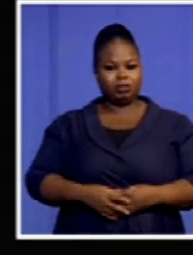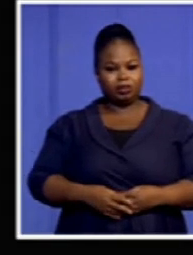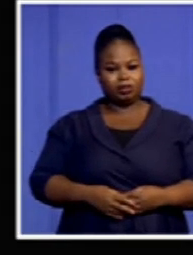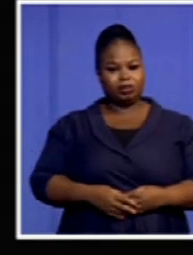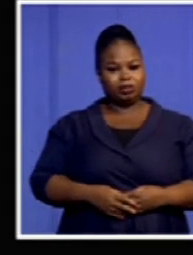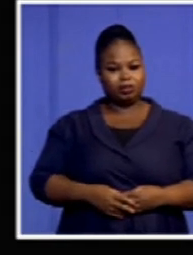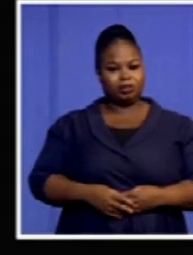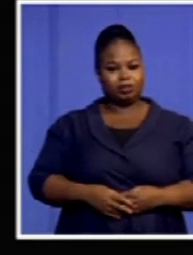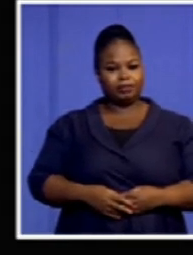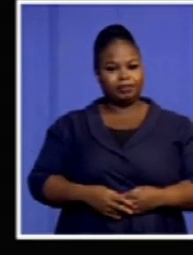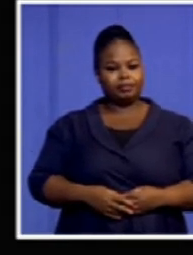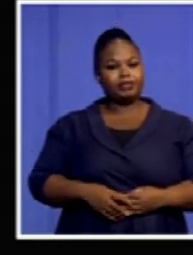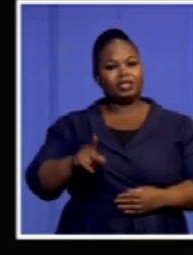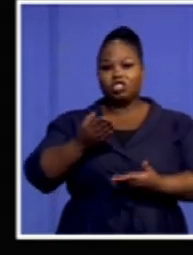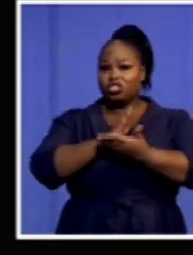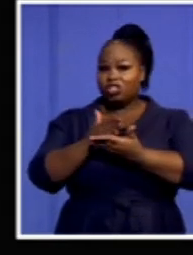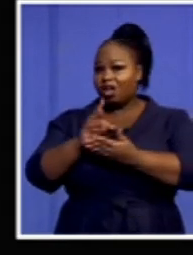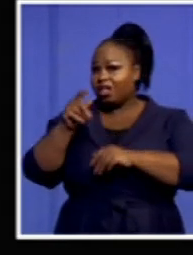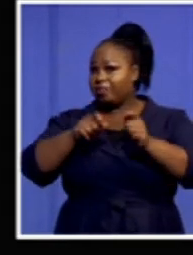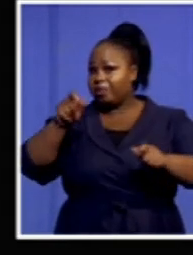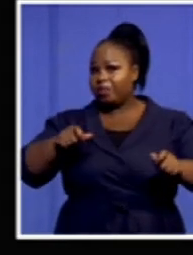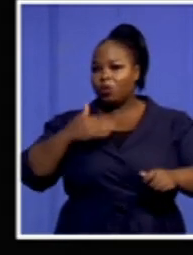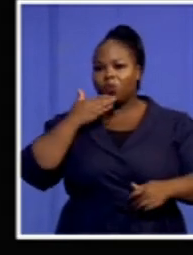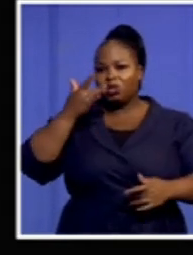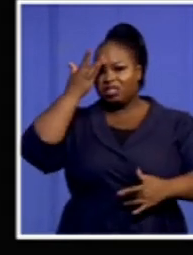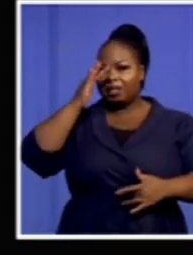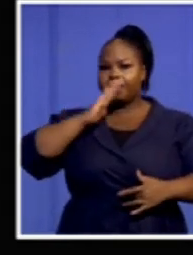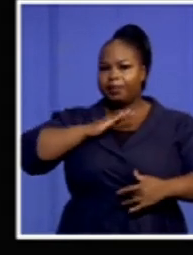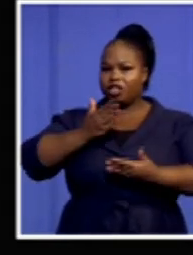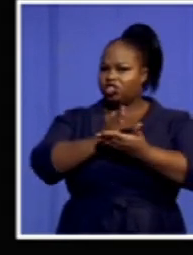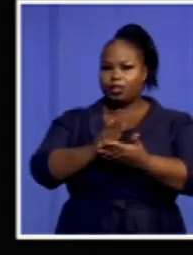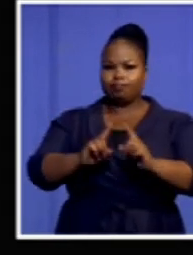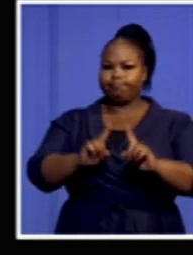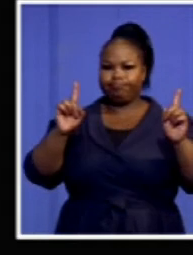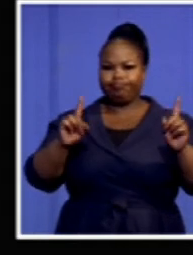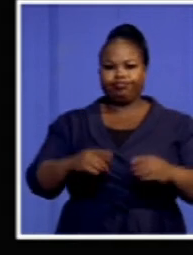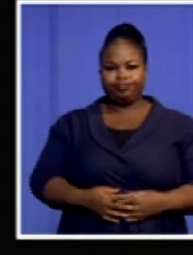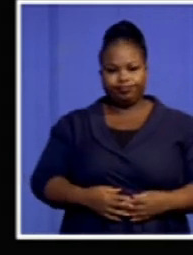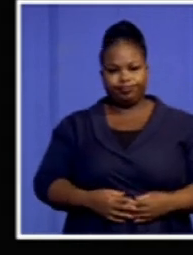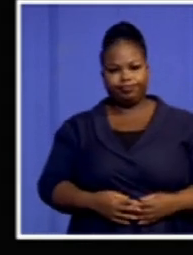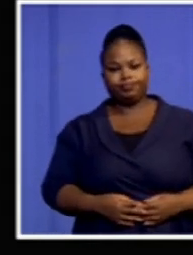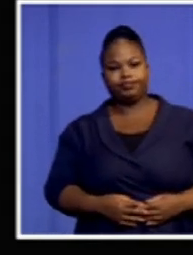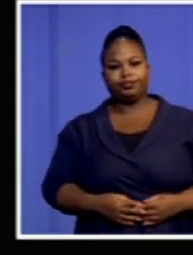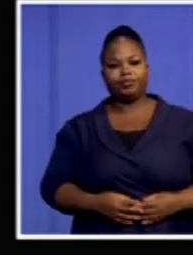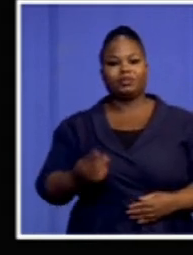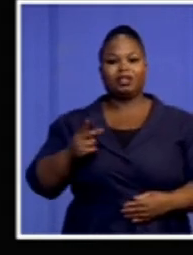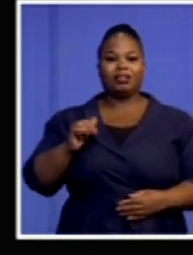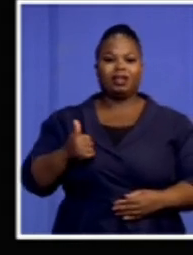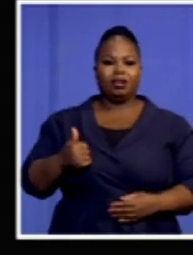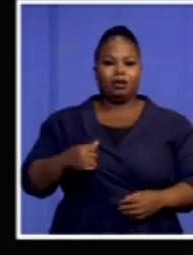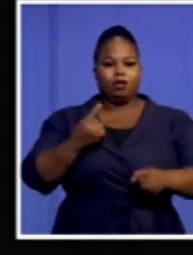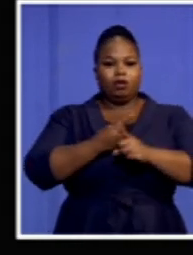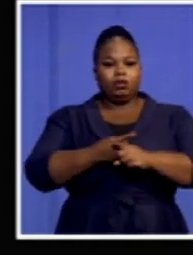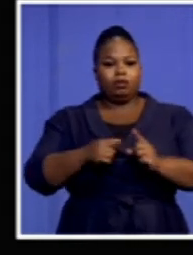any persons who are not subject to quarantine. And therefore, the meals provided in the facility must be served on a room